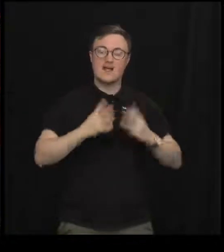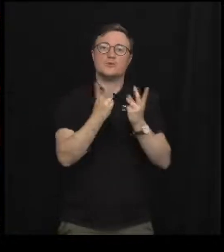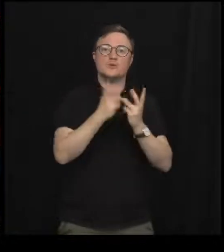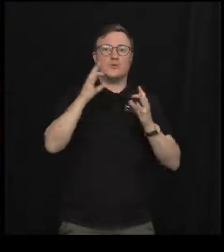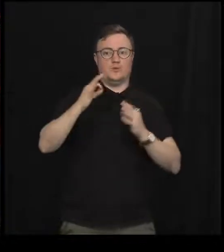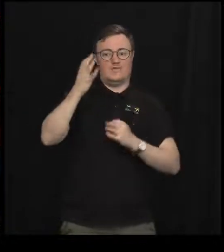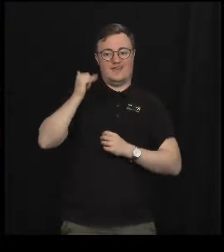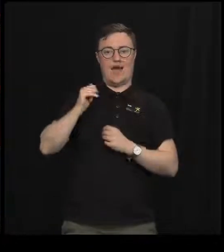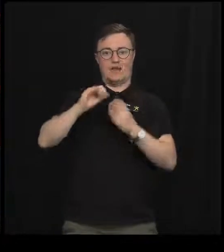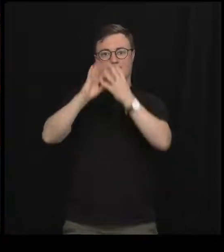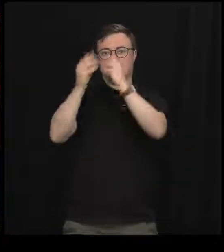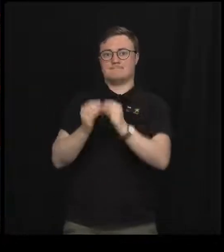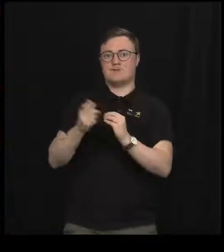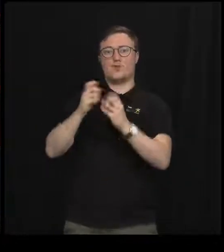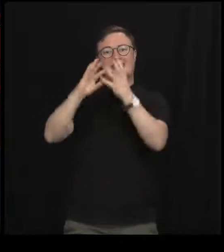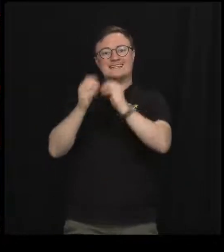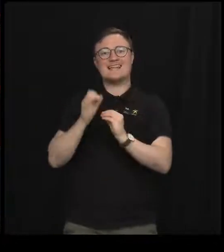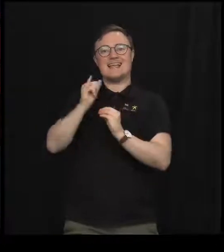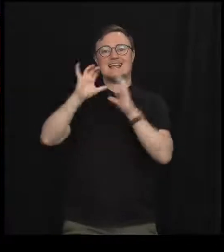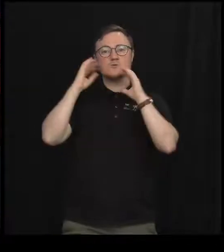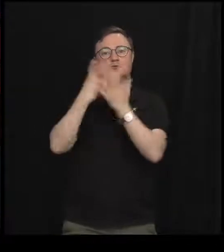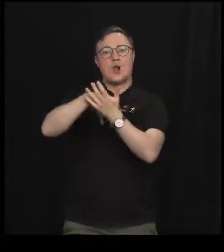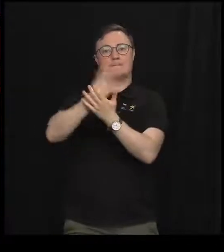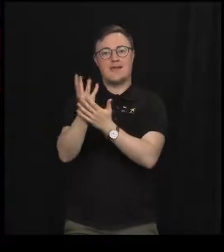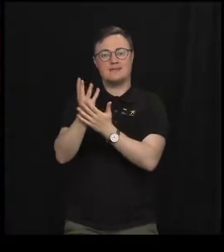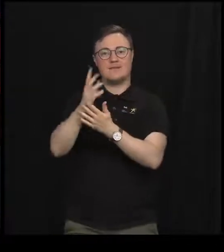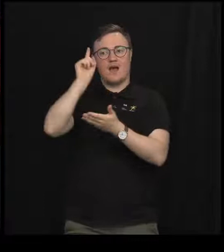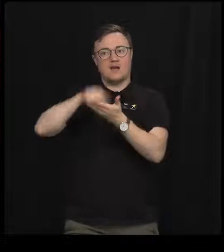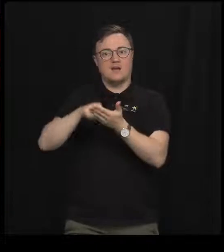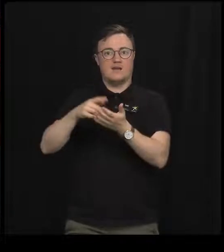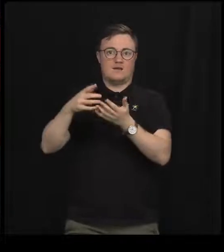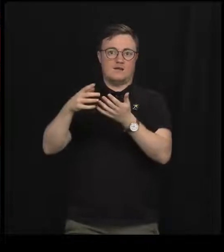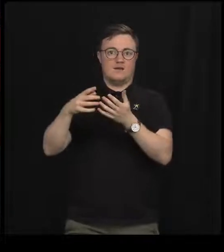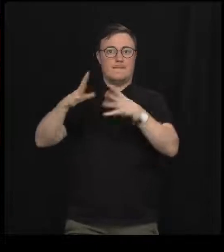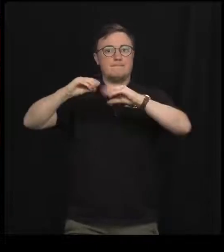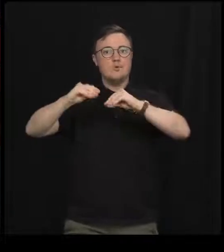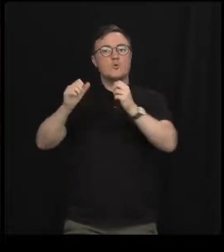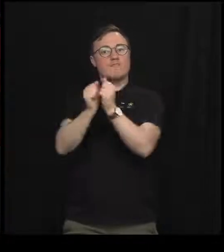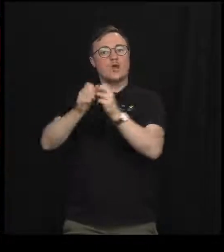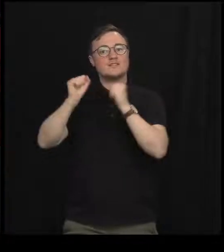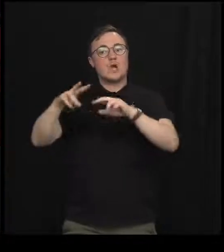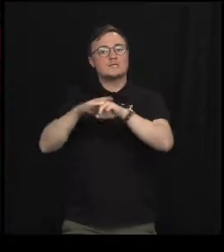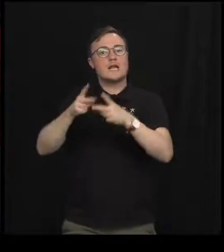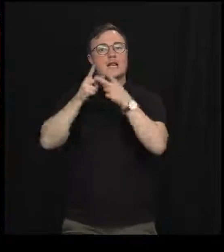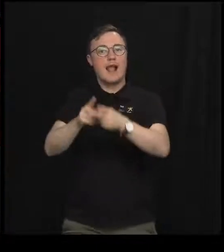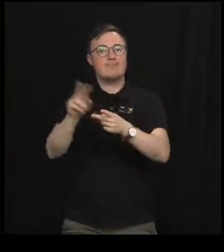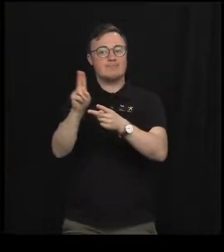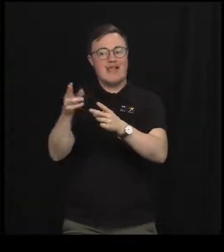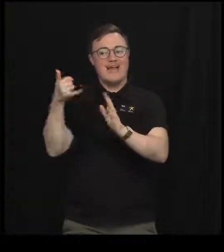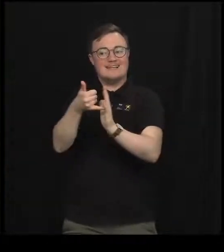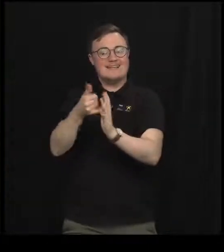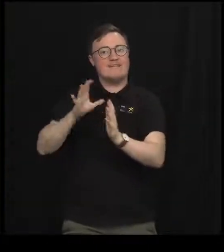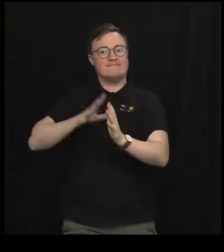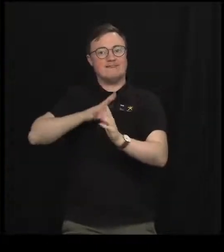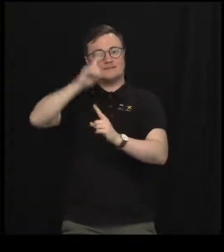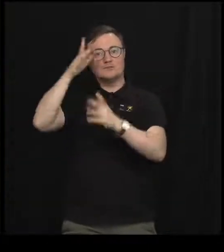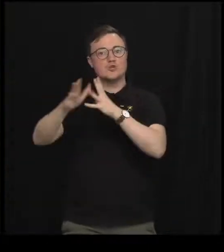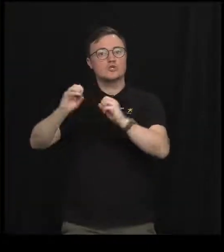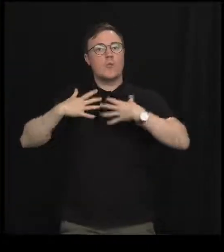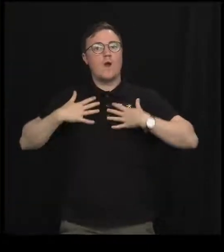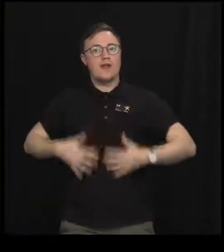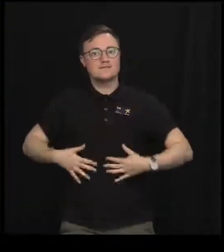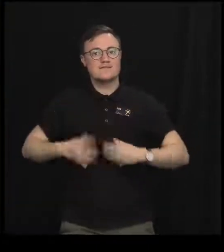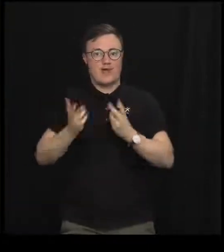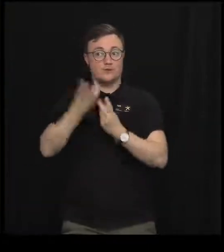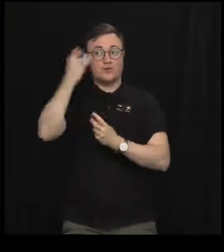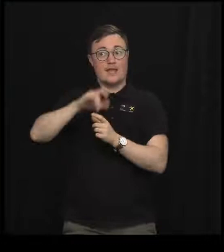signals for them to realize maybe there is something there and to act as agent of change, to be the agent of their own lives and changement, and maybe for